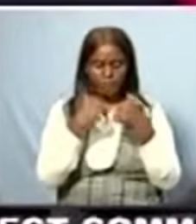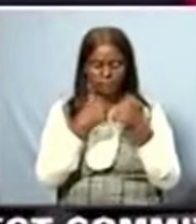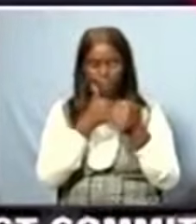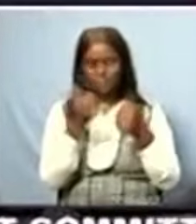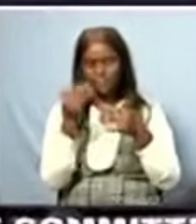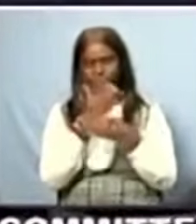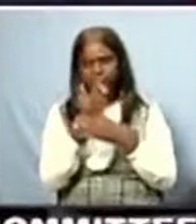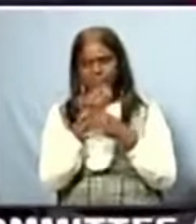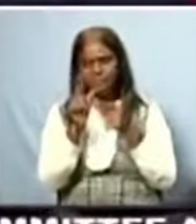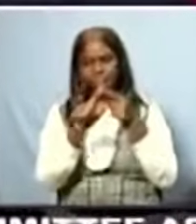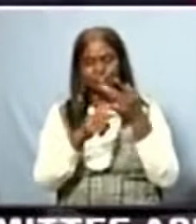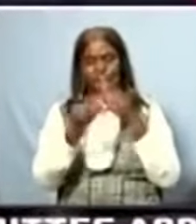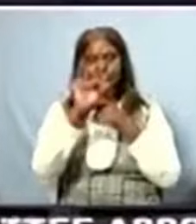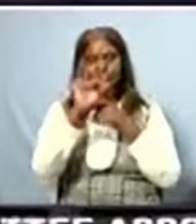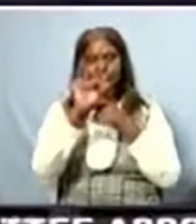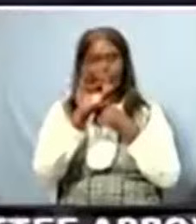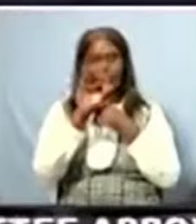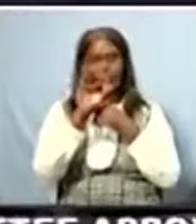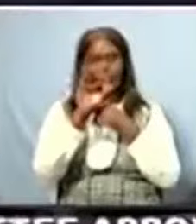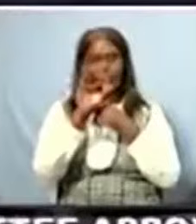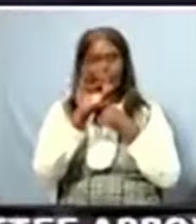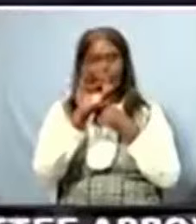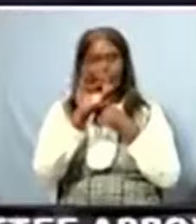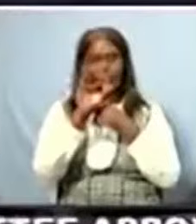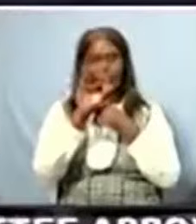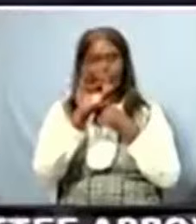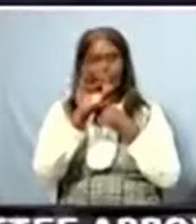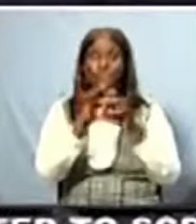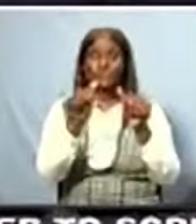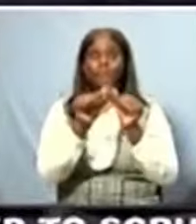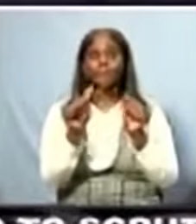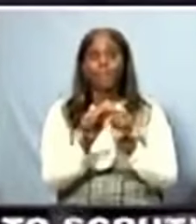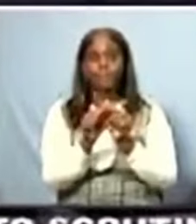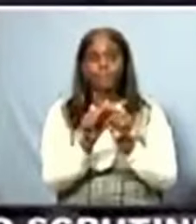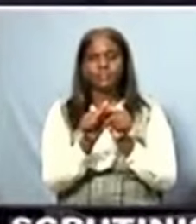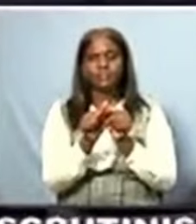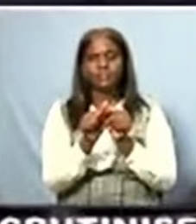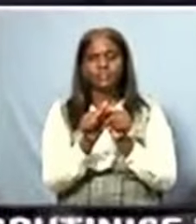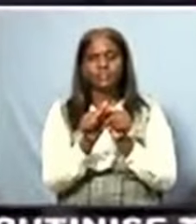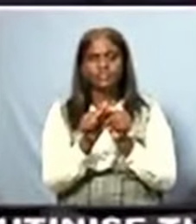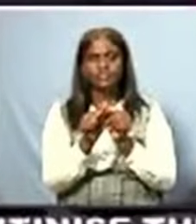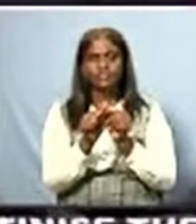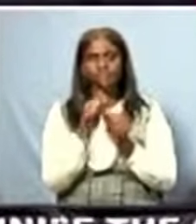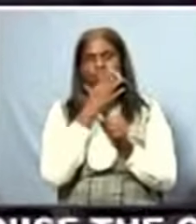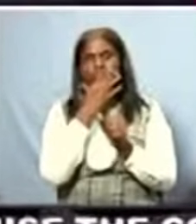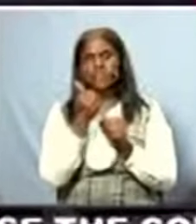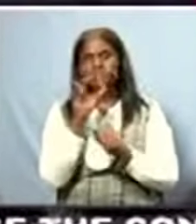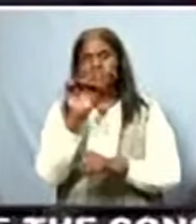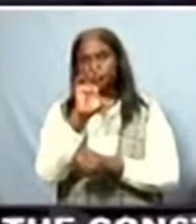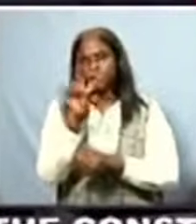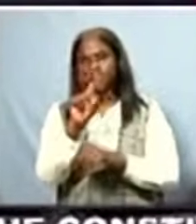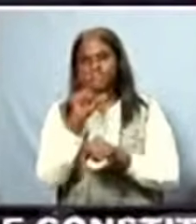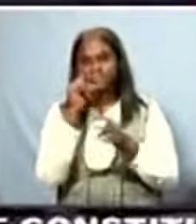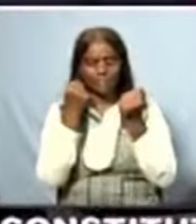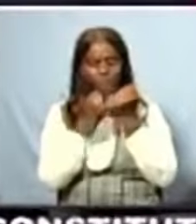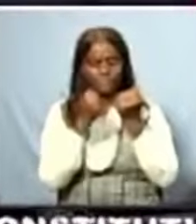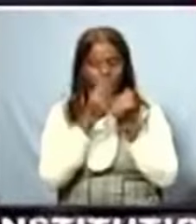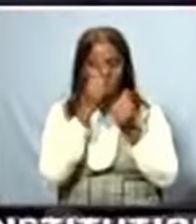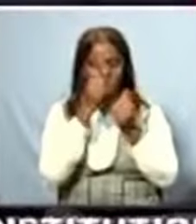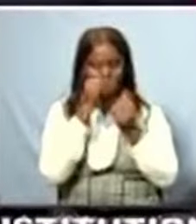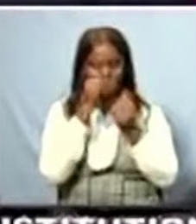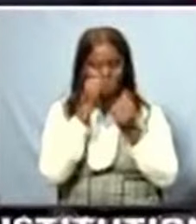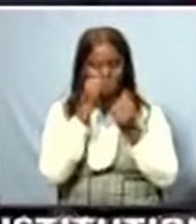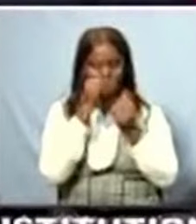business 90 days before the holding of a general election. The Commission does not support this clause to the